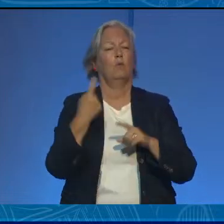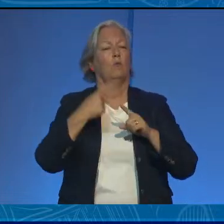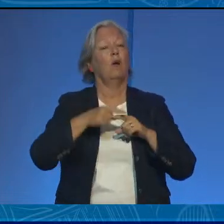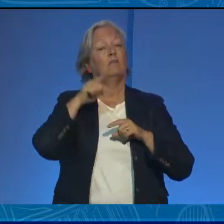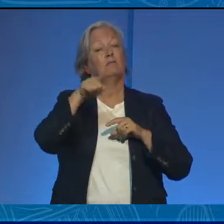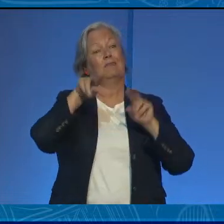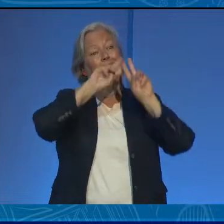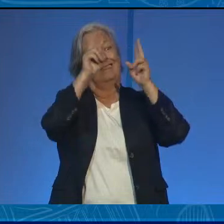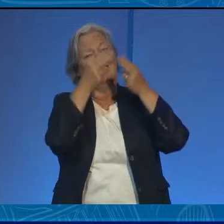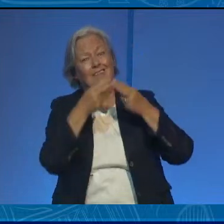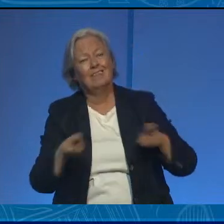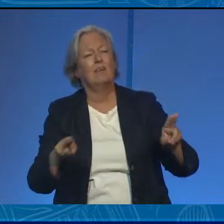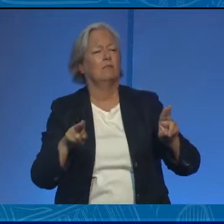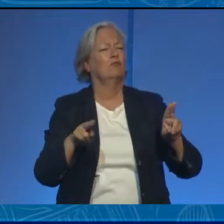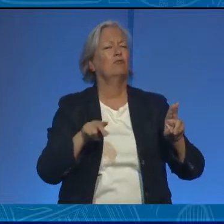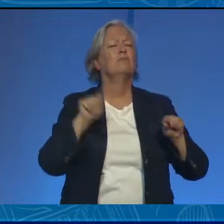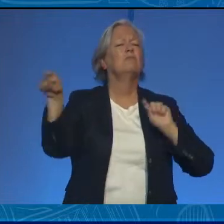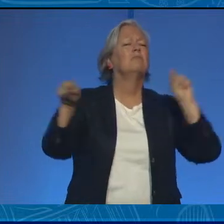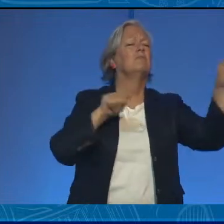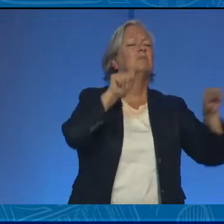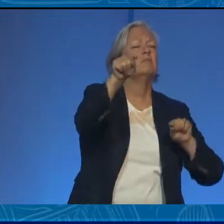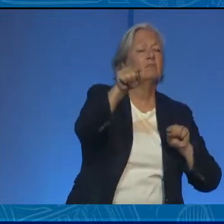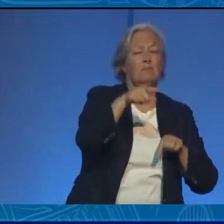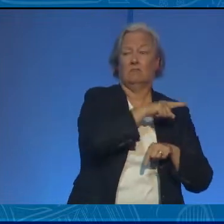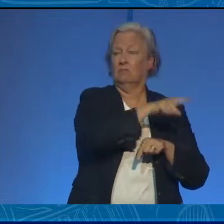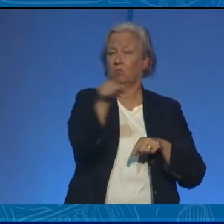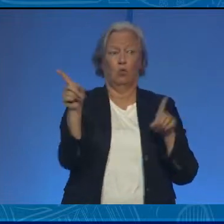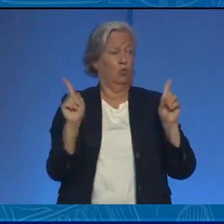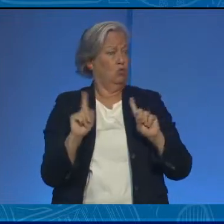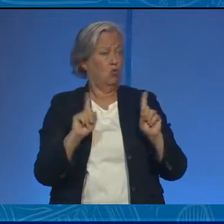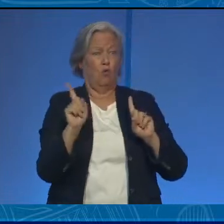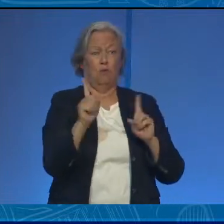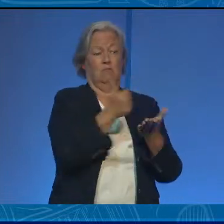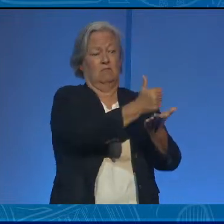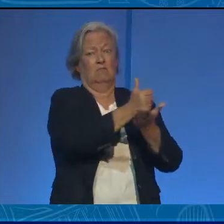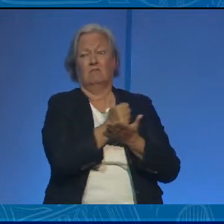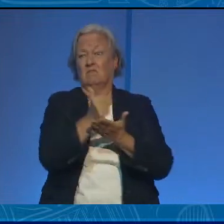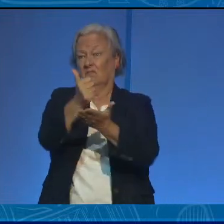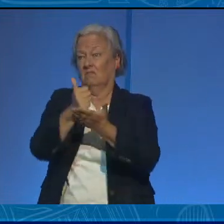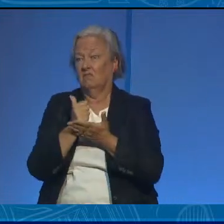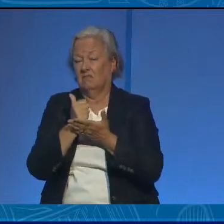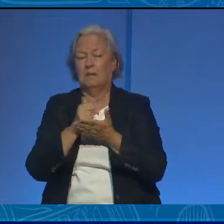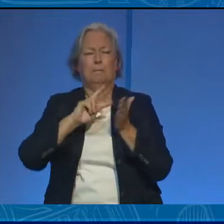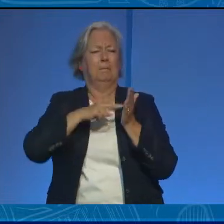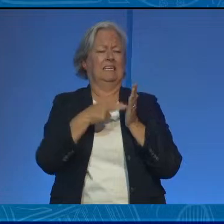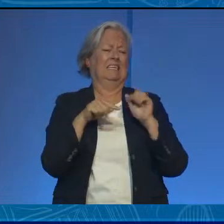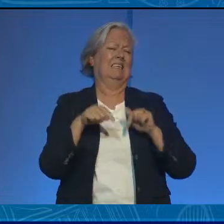community. Without your support, this conference would not have come to fruition.